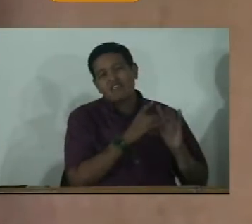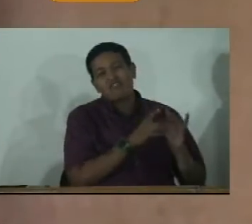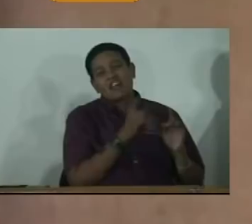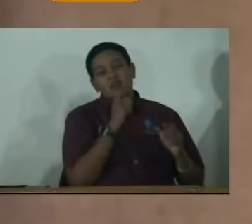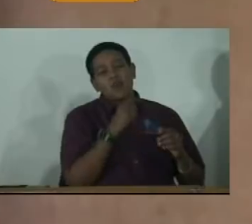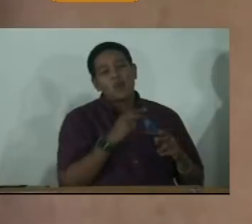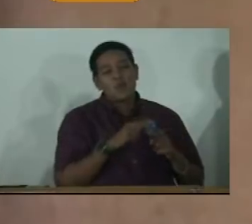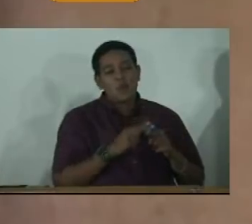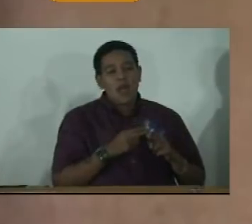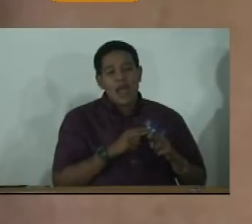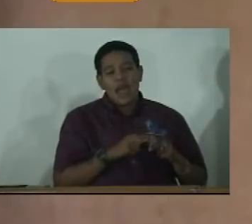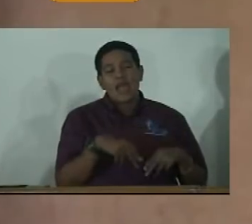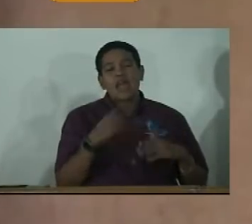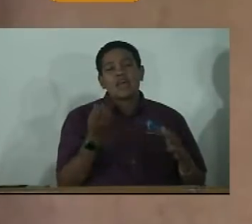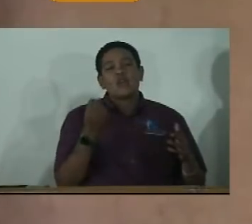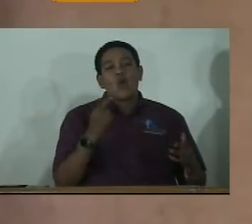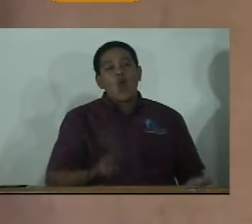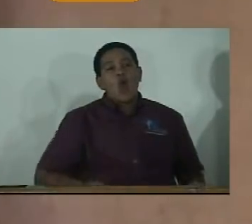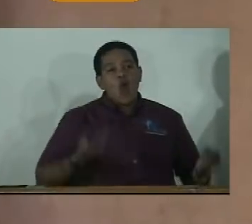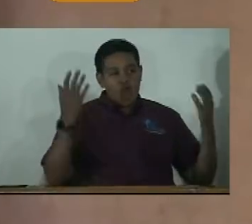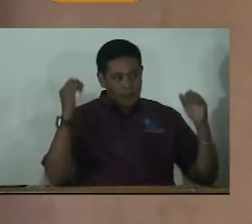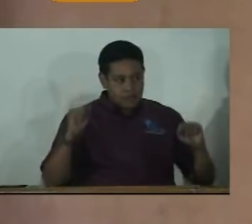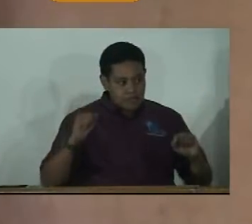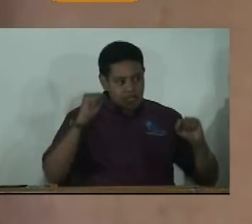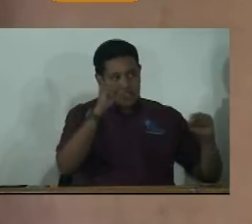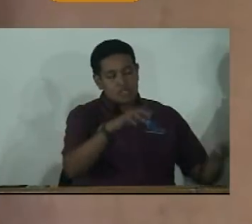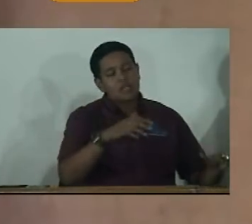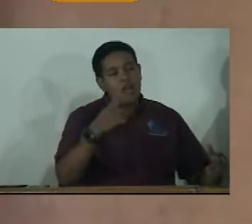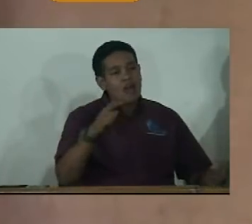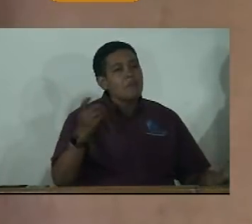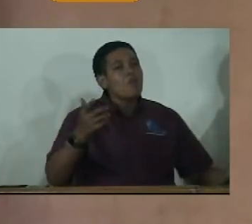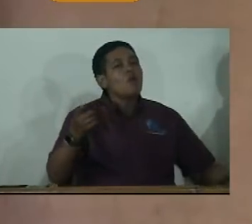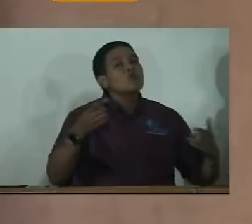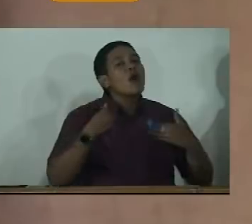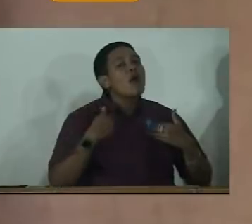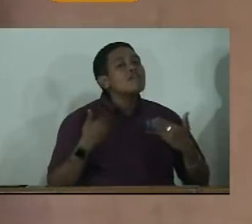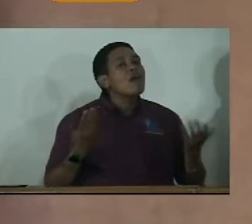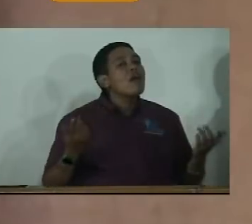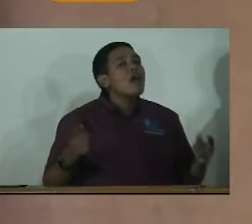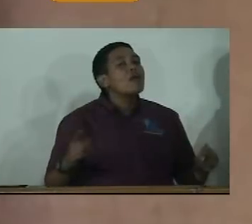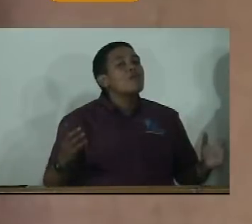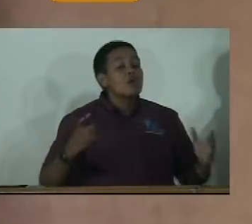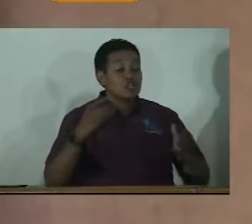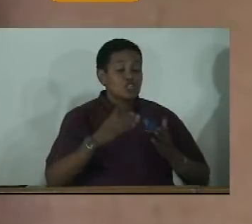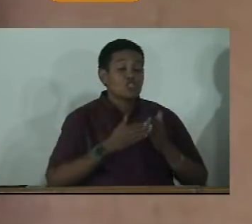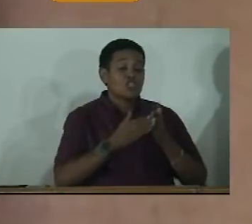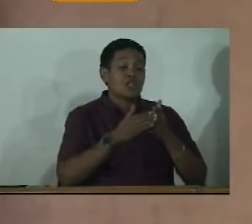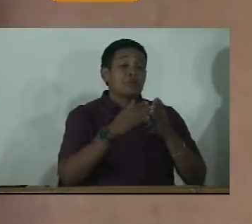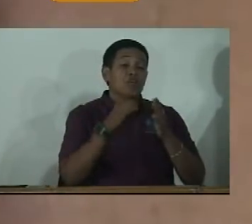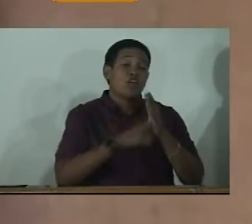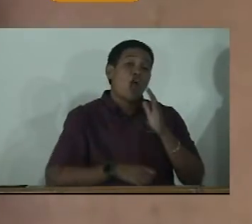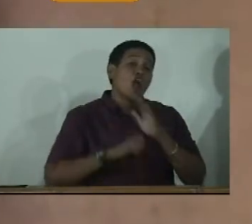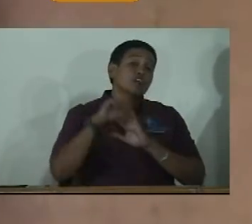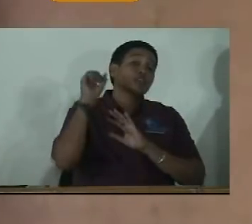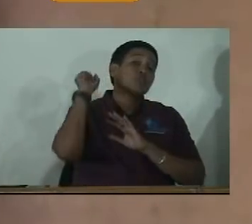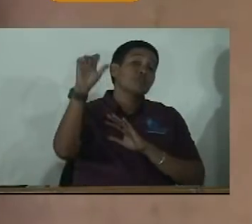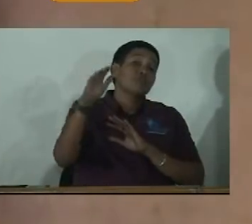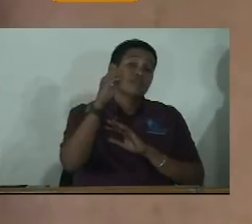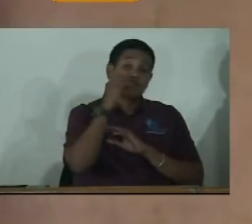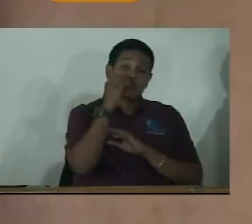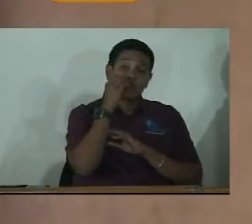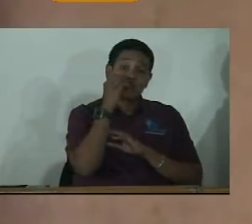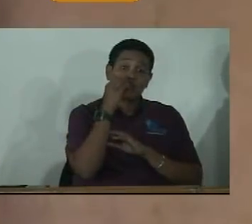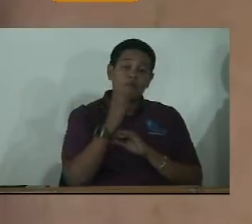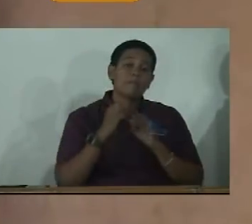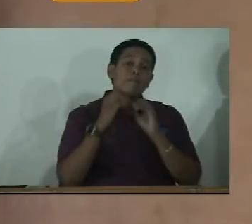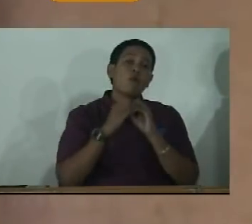or by volume, then what we have is that the shipping cost to import them becomes a more and